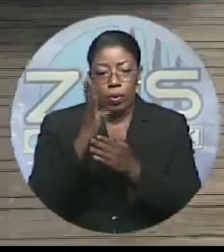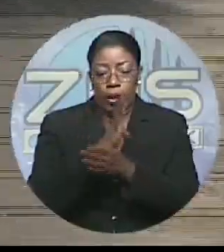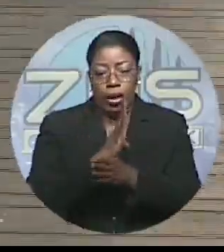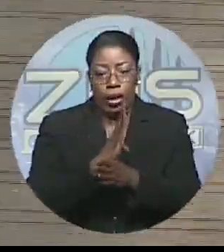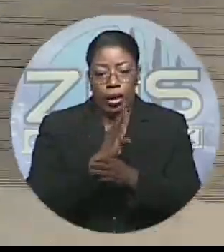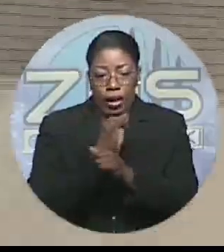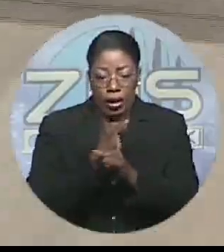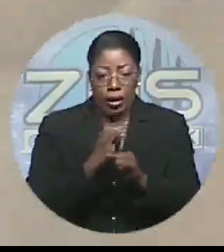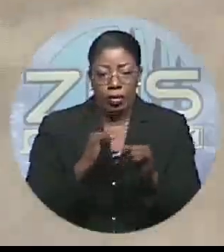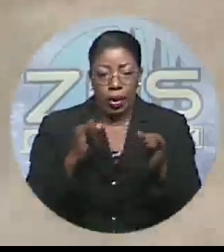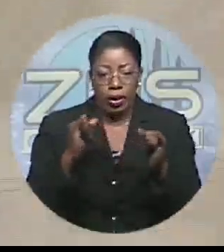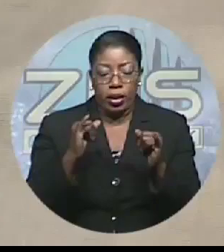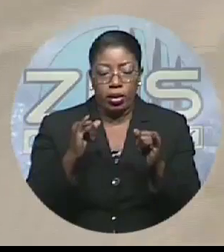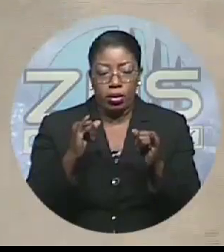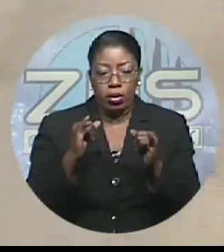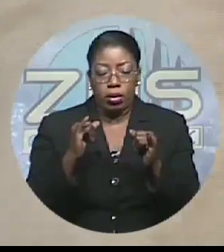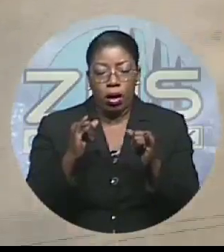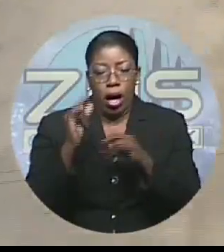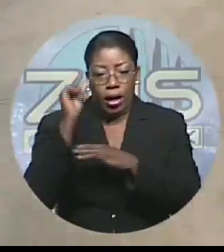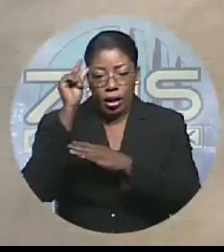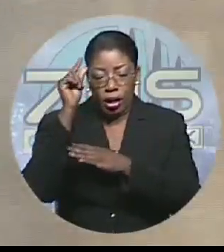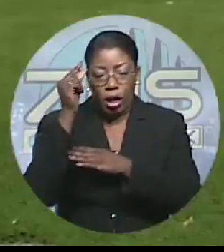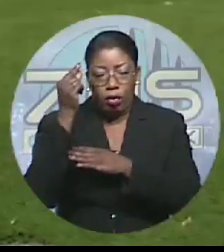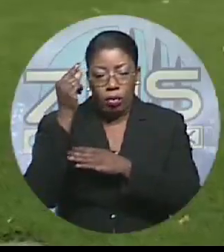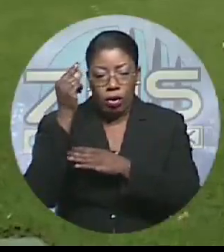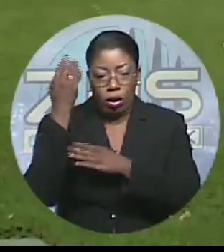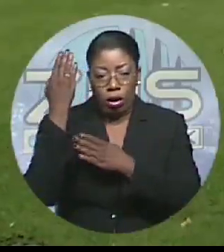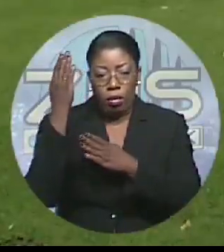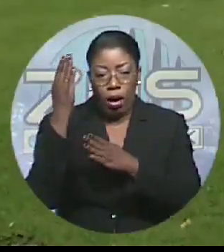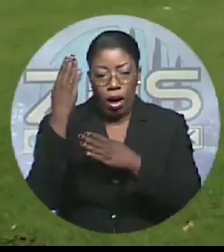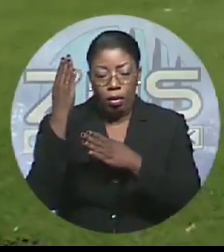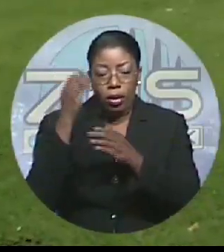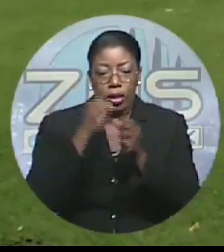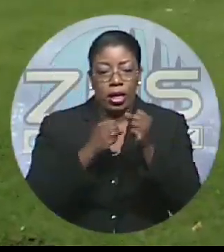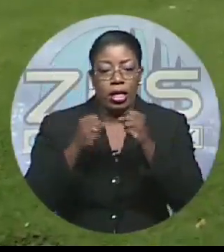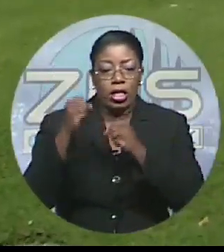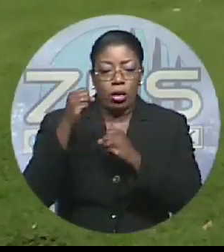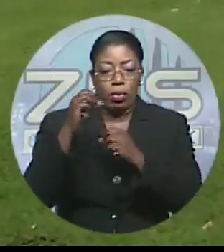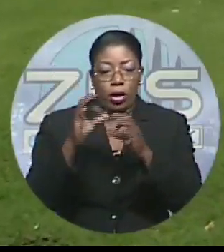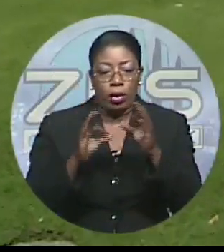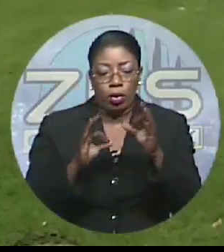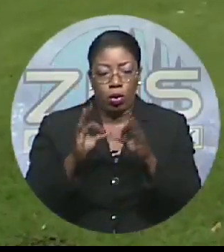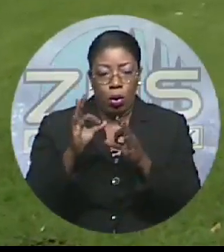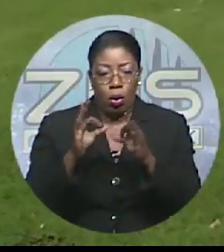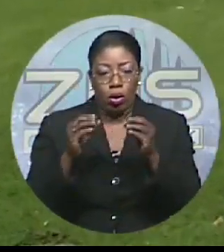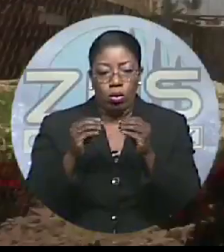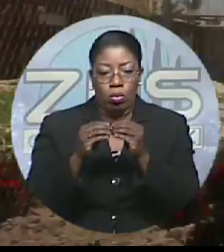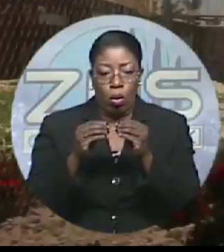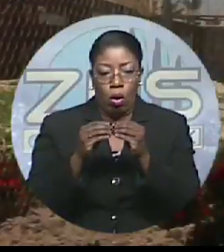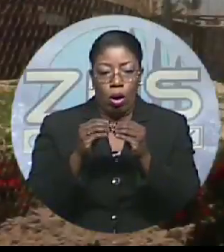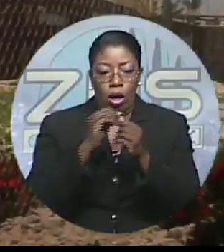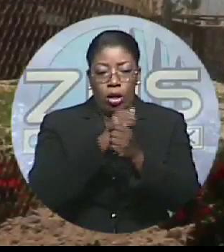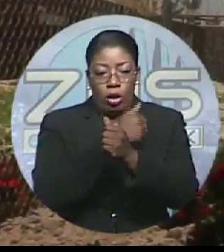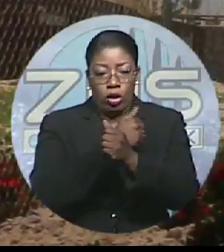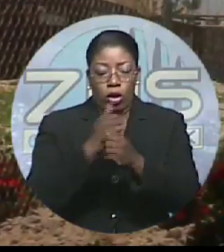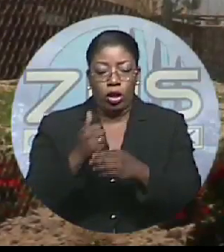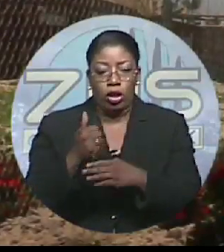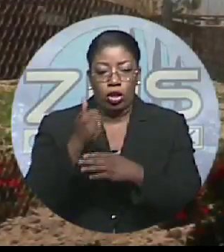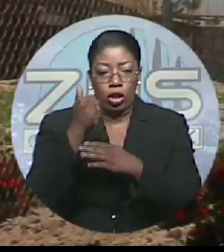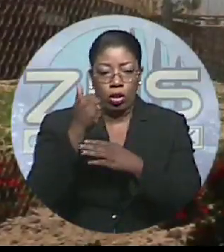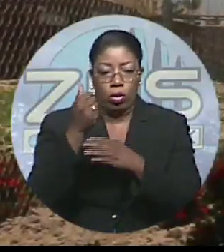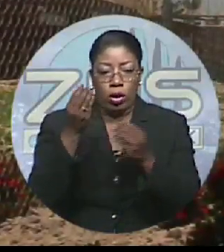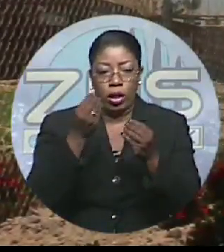to the control and oversight not of the government but of the Bahamas Supreme Court. Moreover, the Attorney General continued, there is no